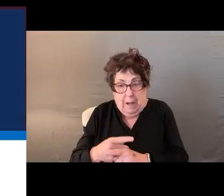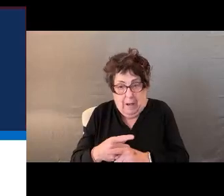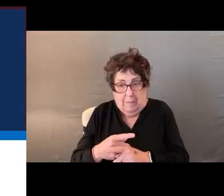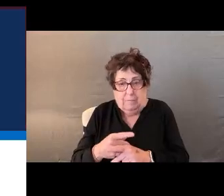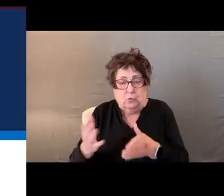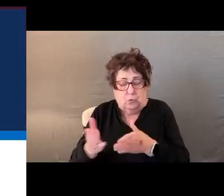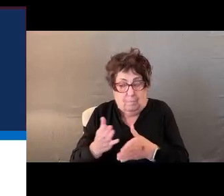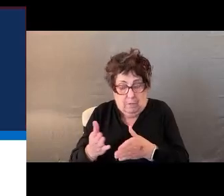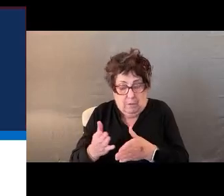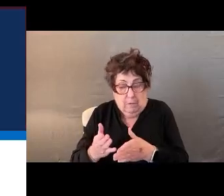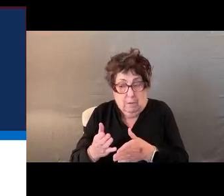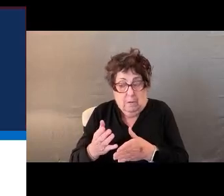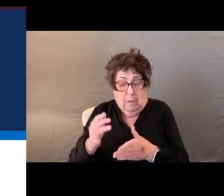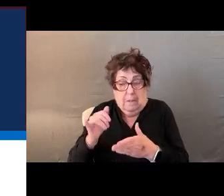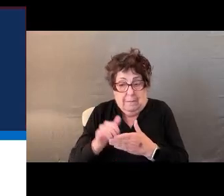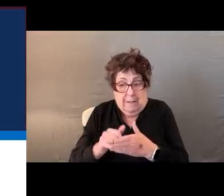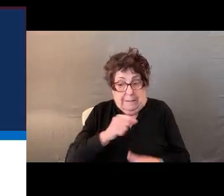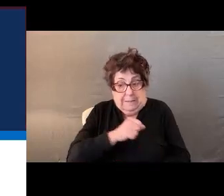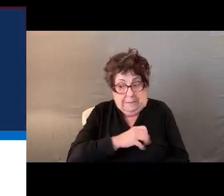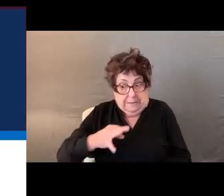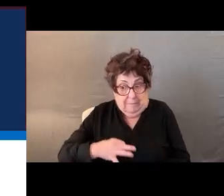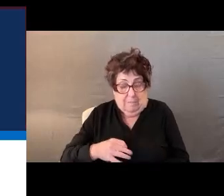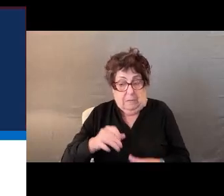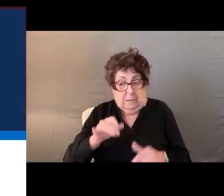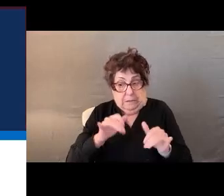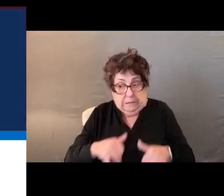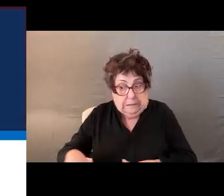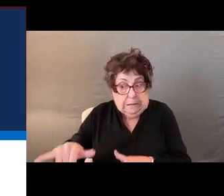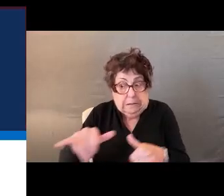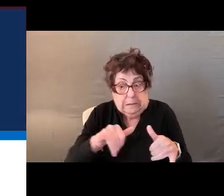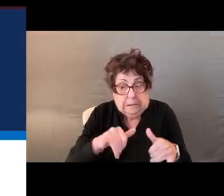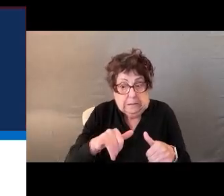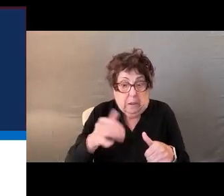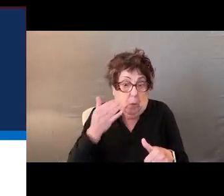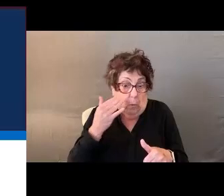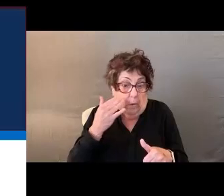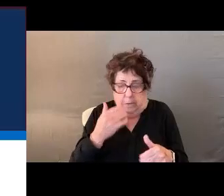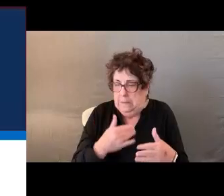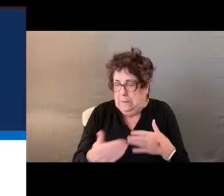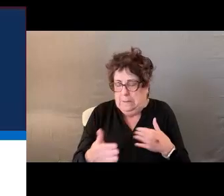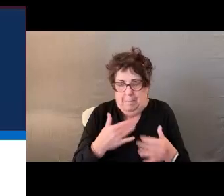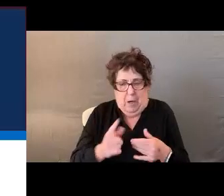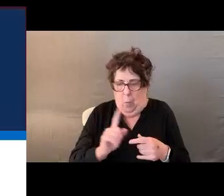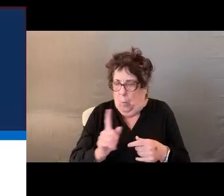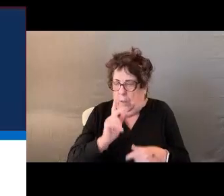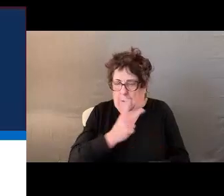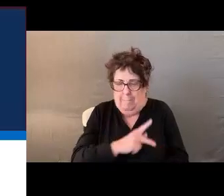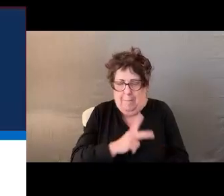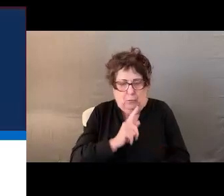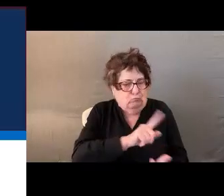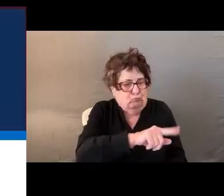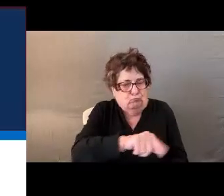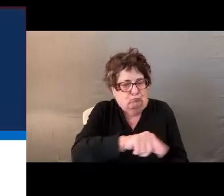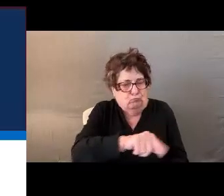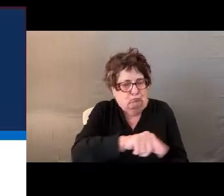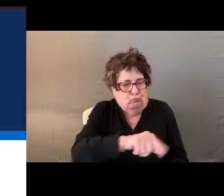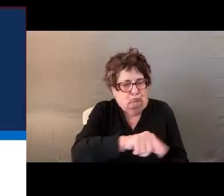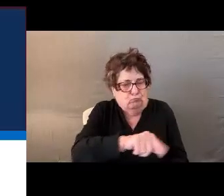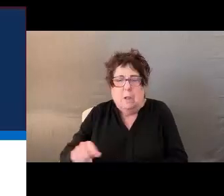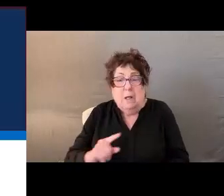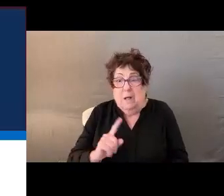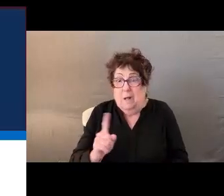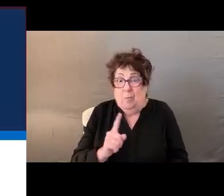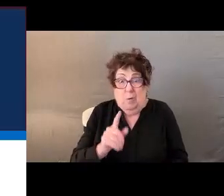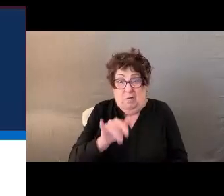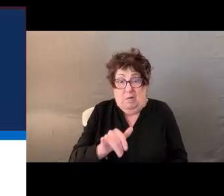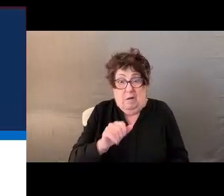is, consistently aware, regardless of where the patient is at, regardless of even where that employee is working at within